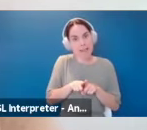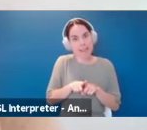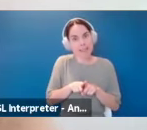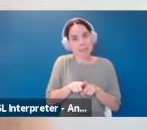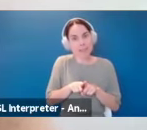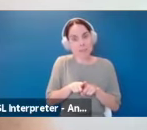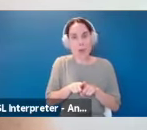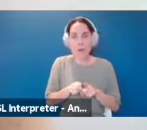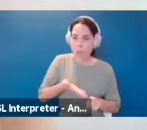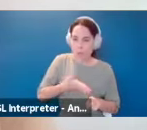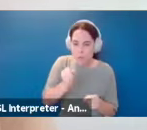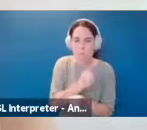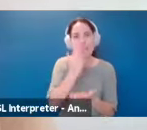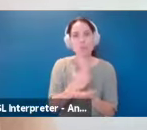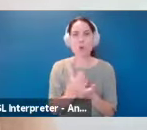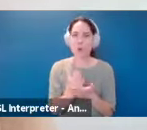conversation.